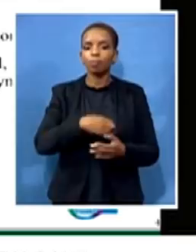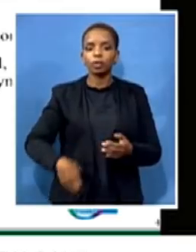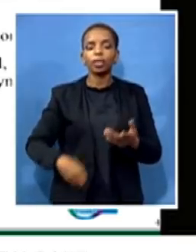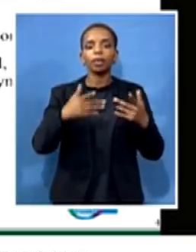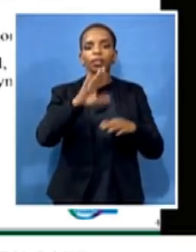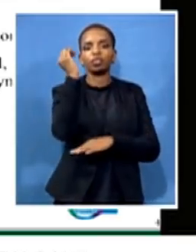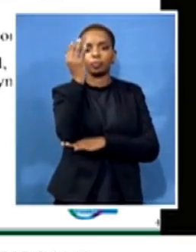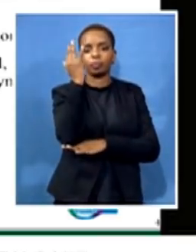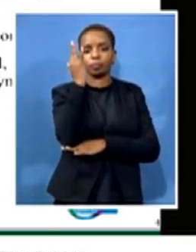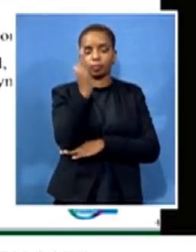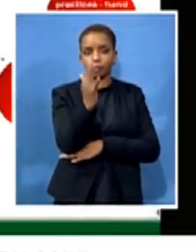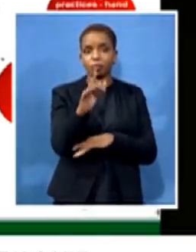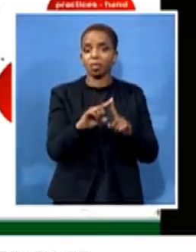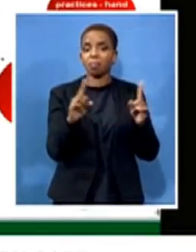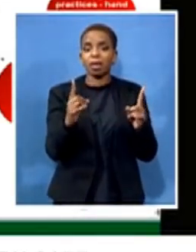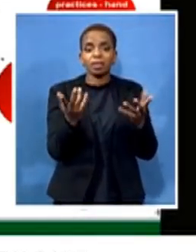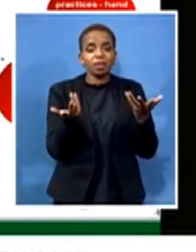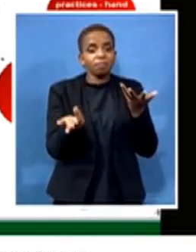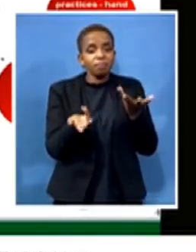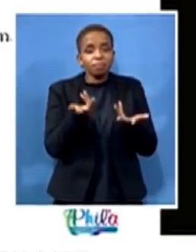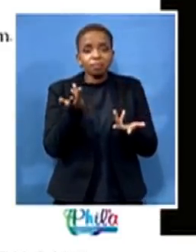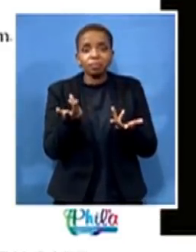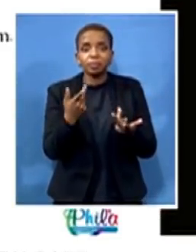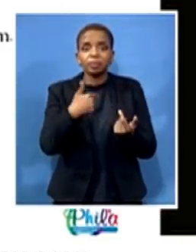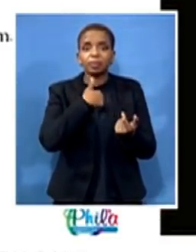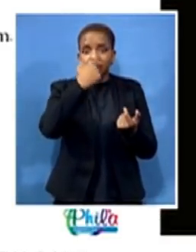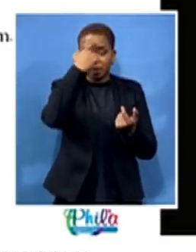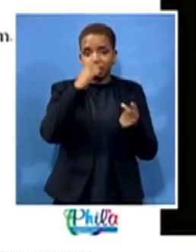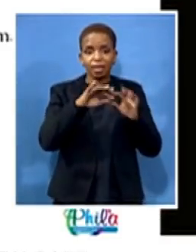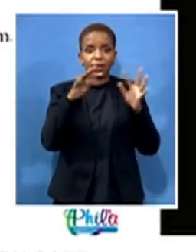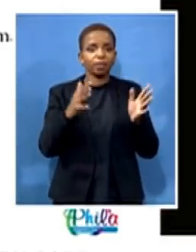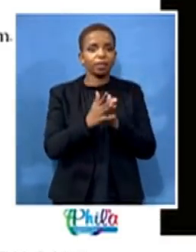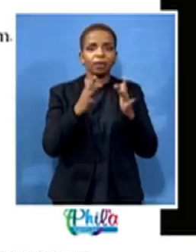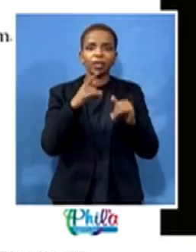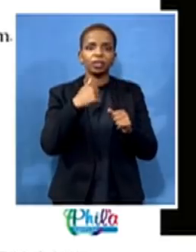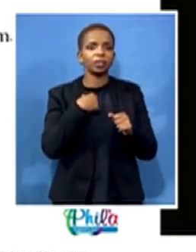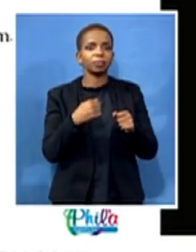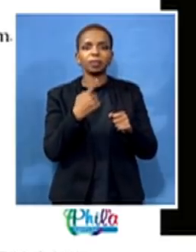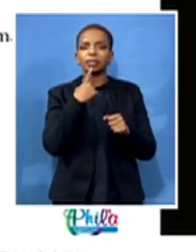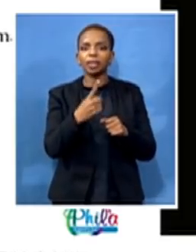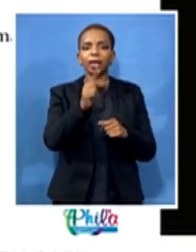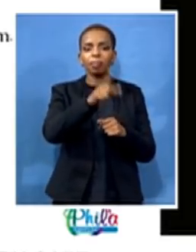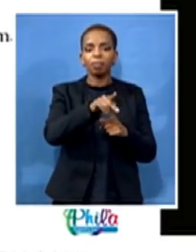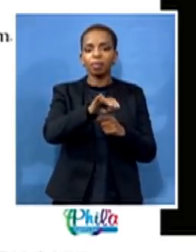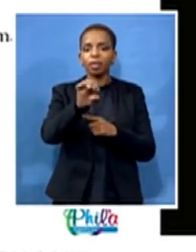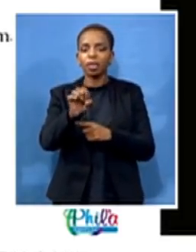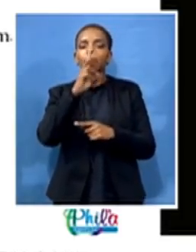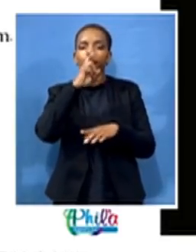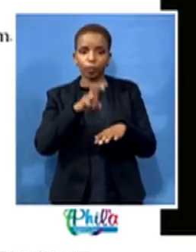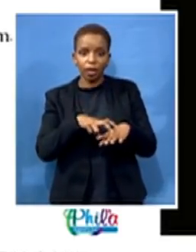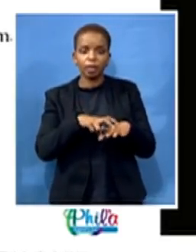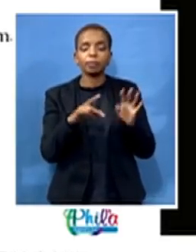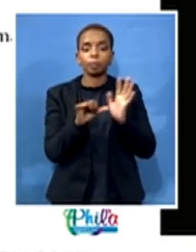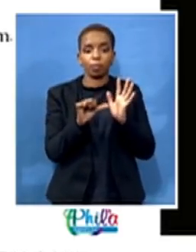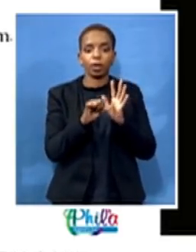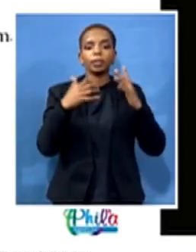the toolbox I've spoken about, the need for PPEs are very important, that these measures now will remain in place at all levels: